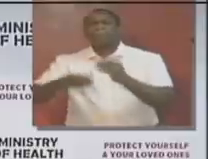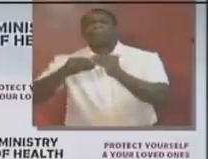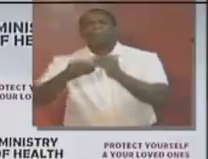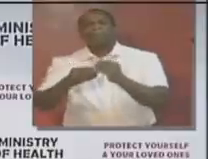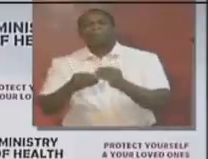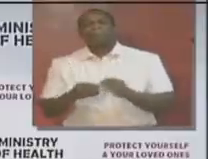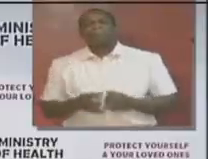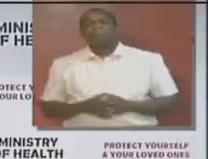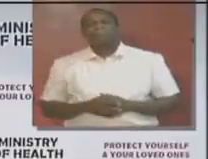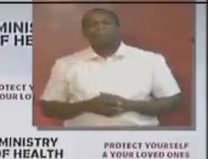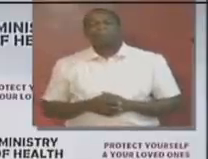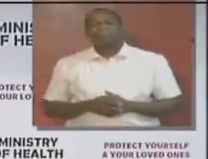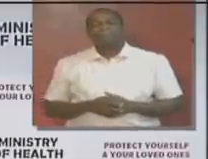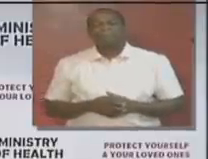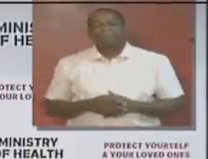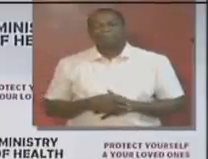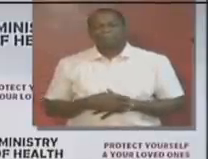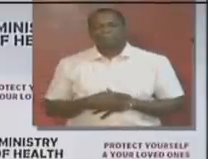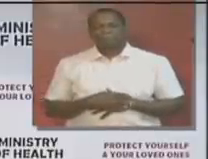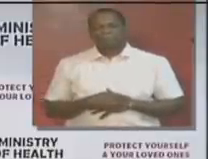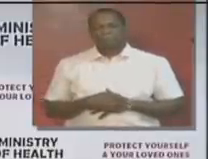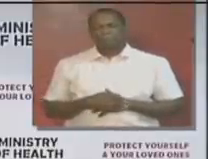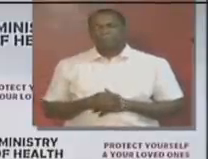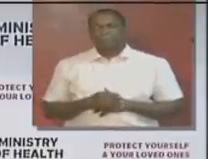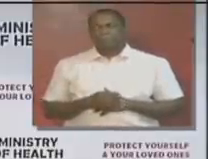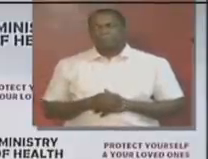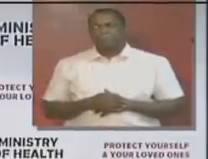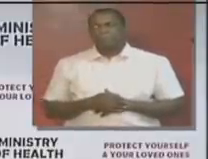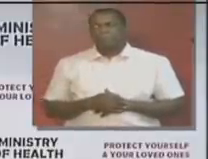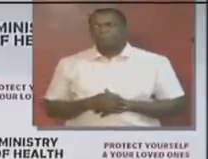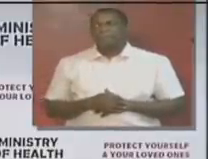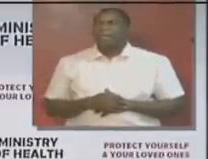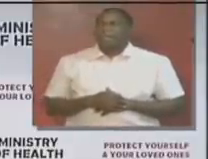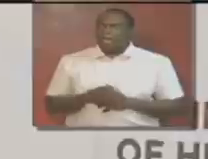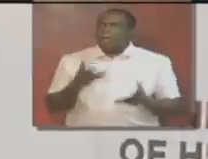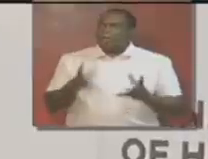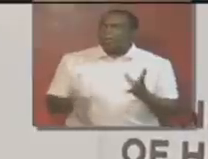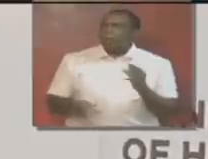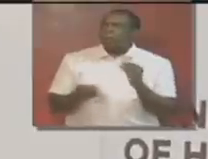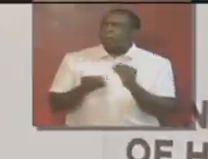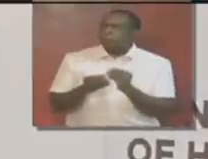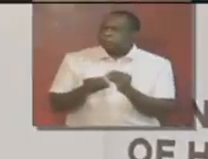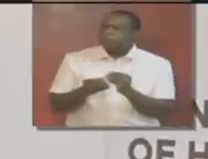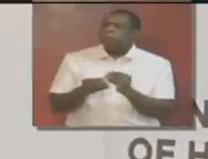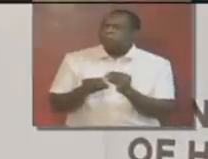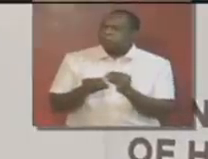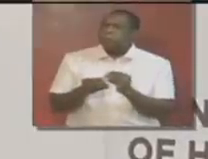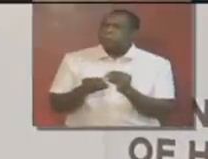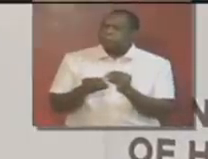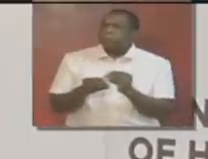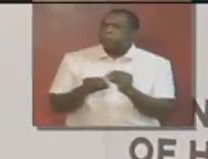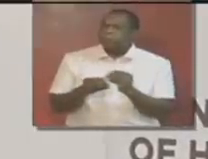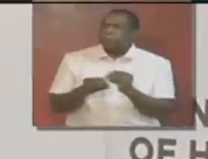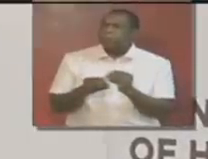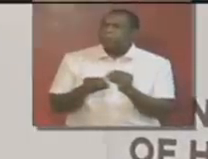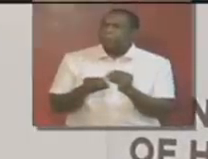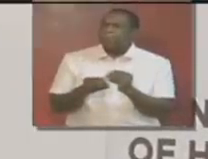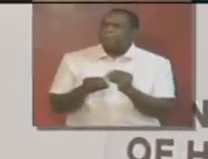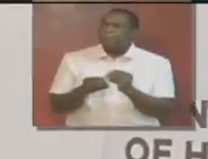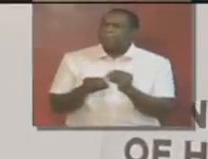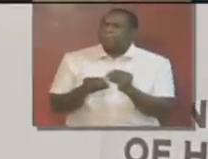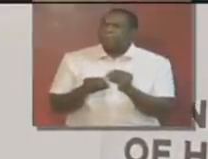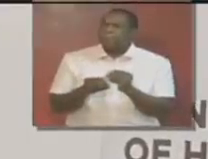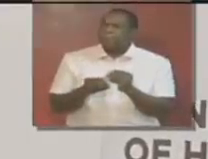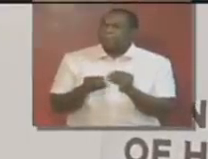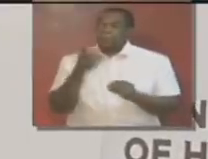information in response to that question. Just to say that, just to add to what Dr. Hines was saying, I spoke to